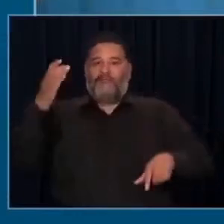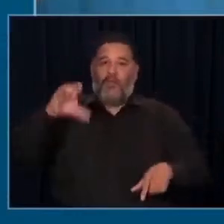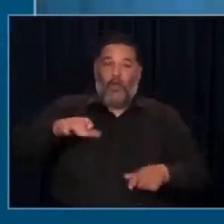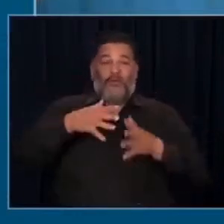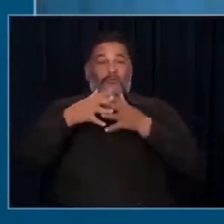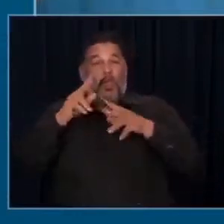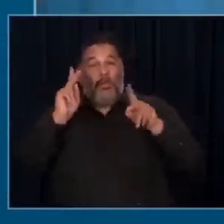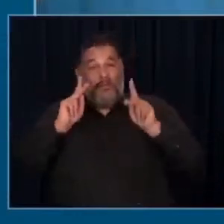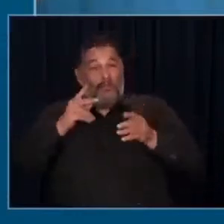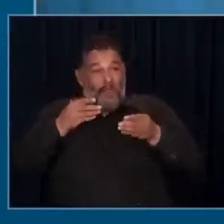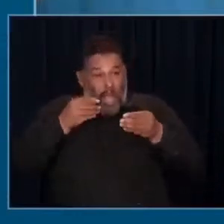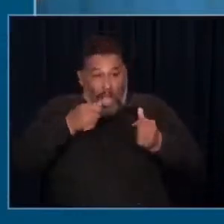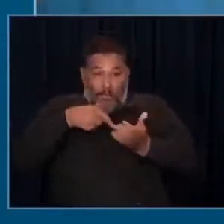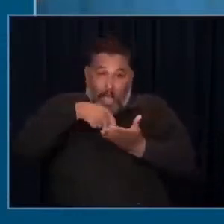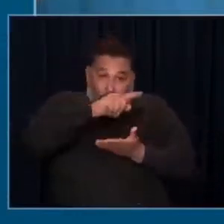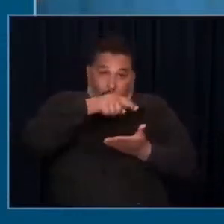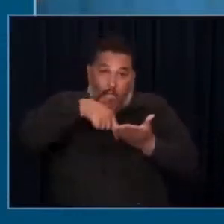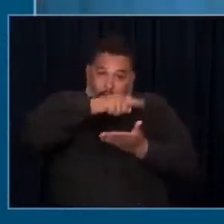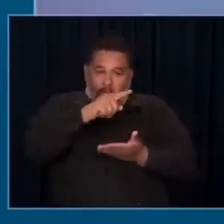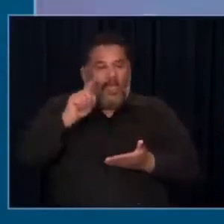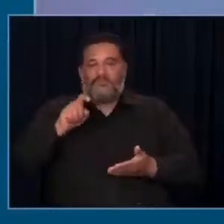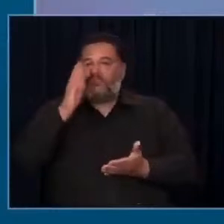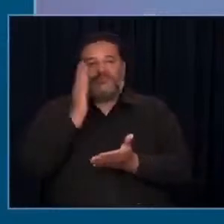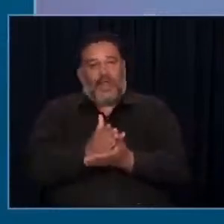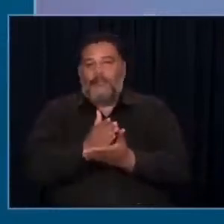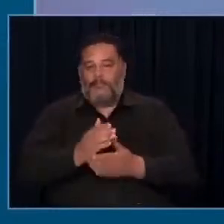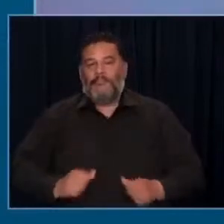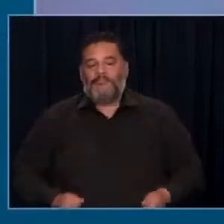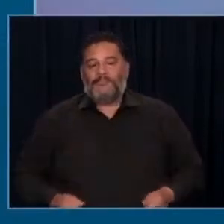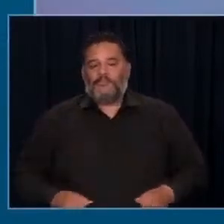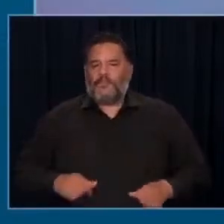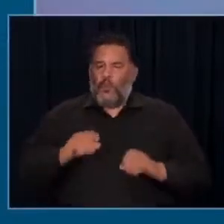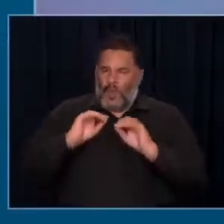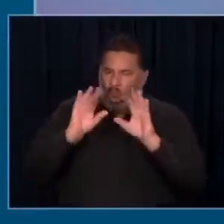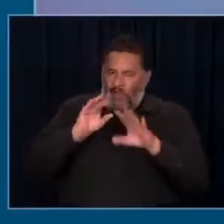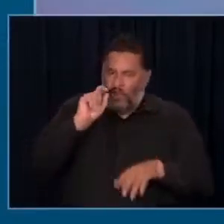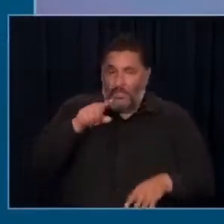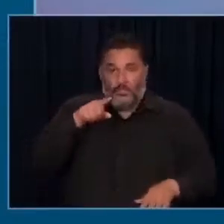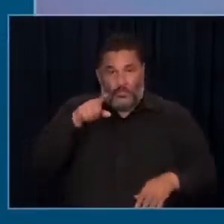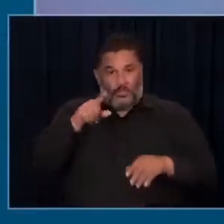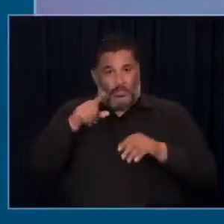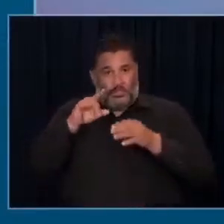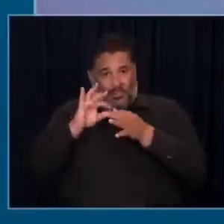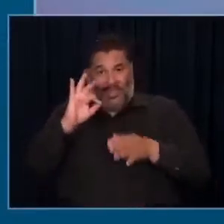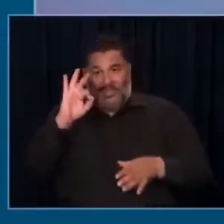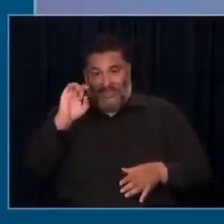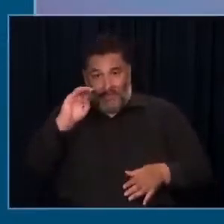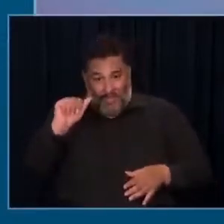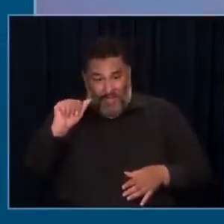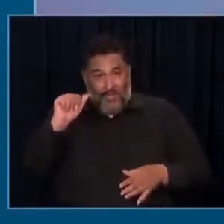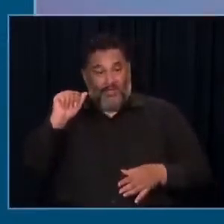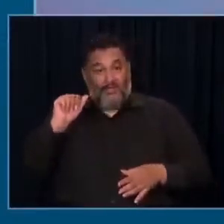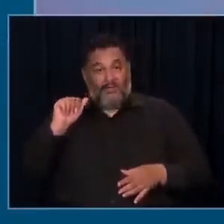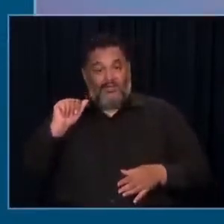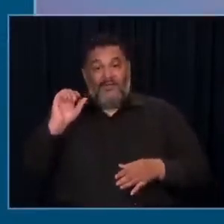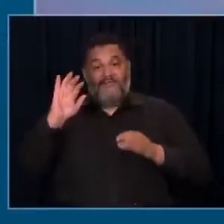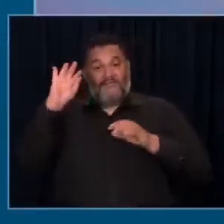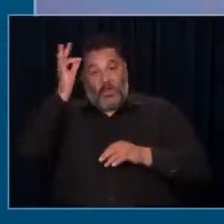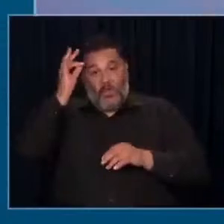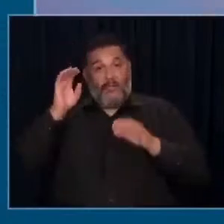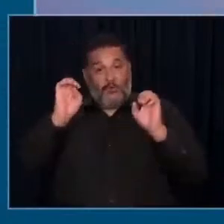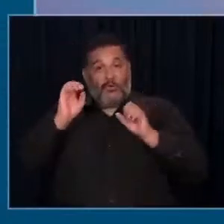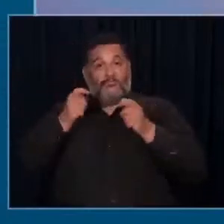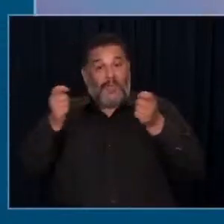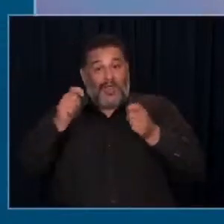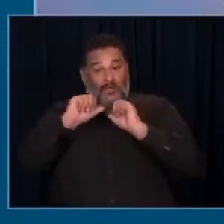to pay it has got to stop. And just to clarify, you're saying FEMA, the Federal Emergency Management Agency, is not involved